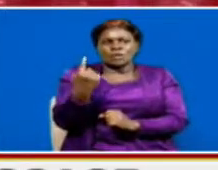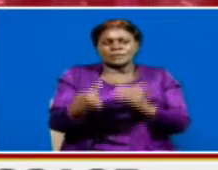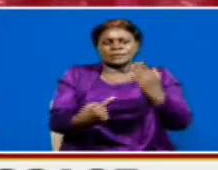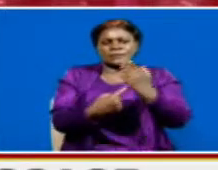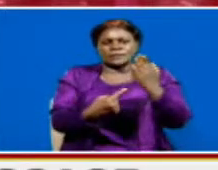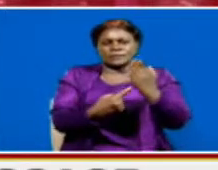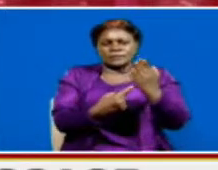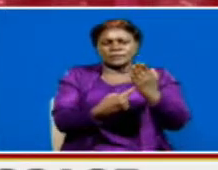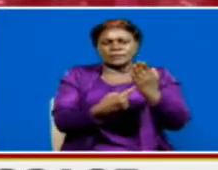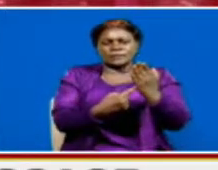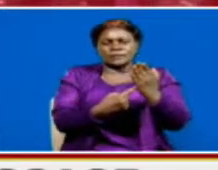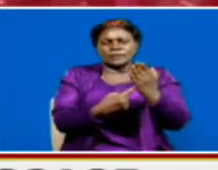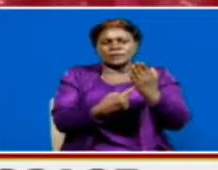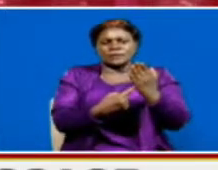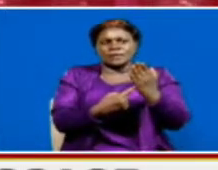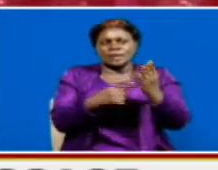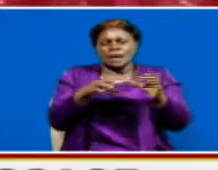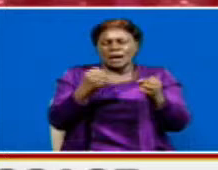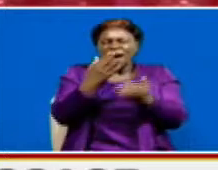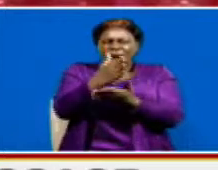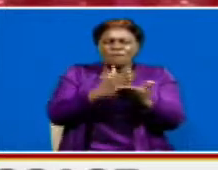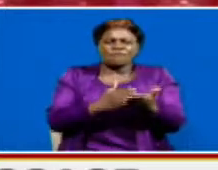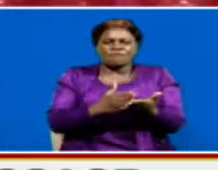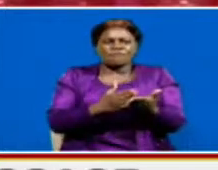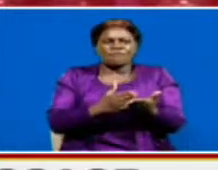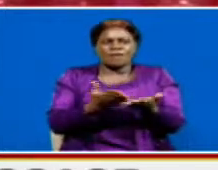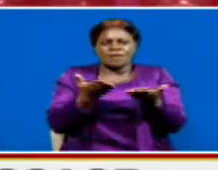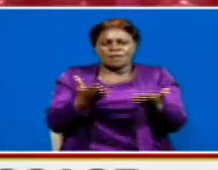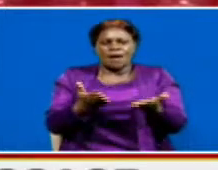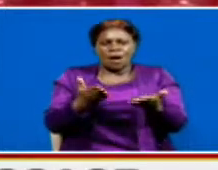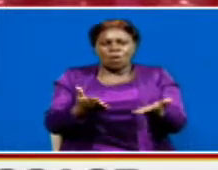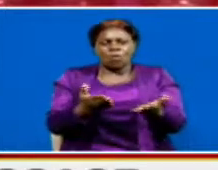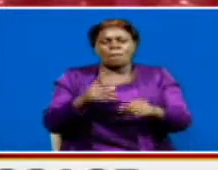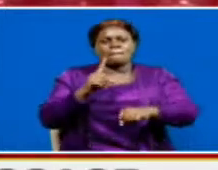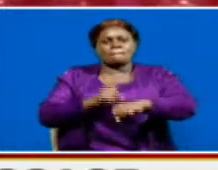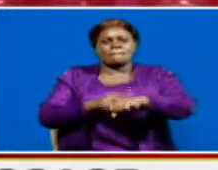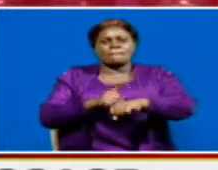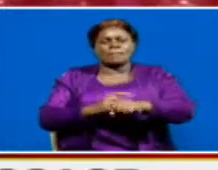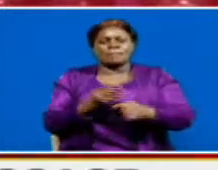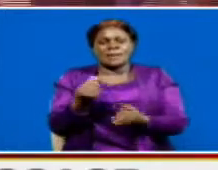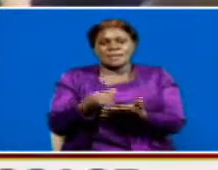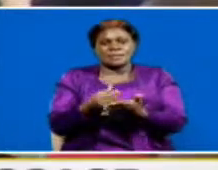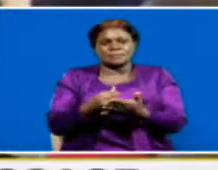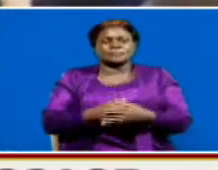digit interest rates, which is half the current rates.